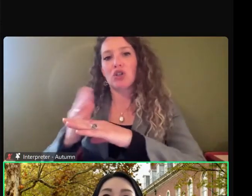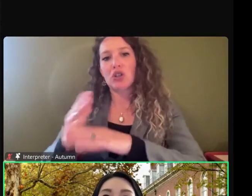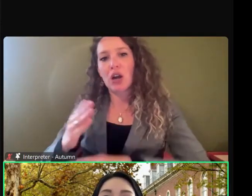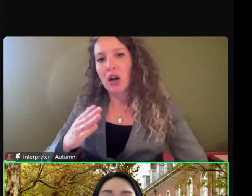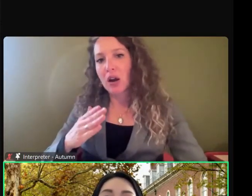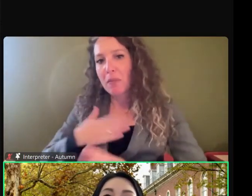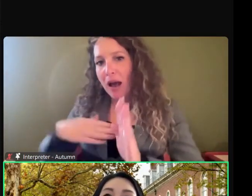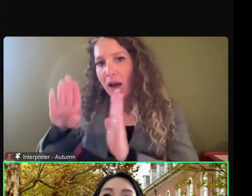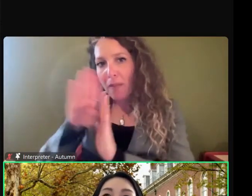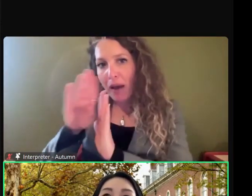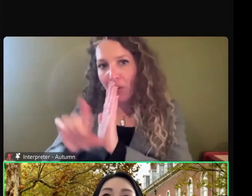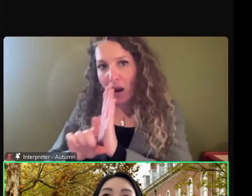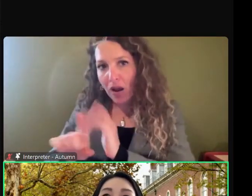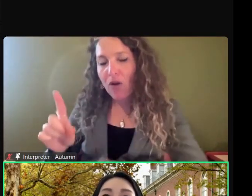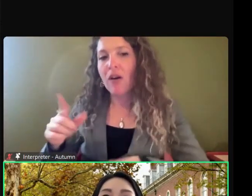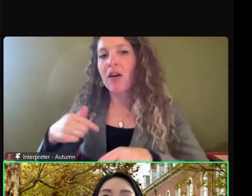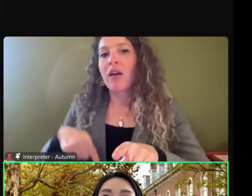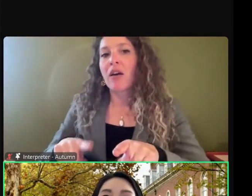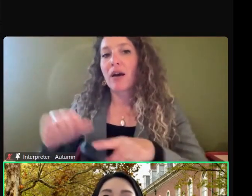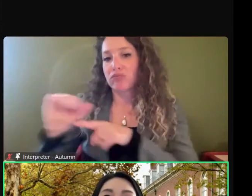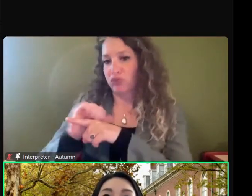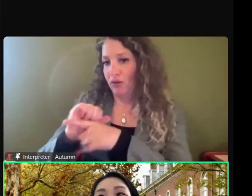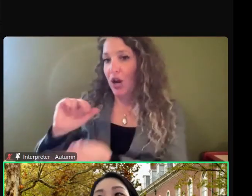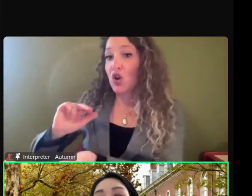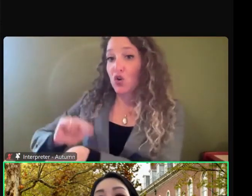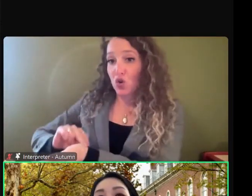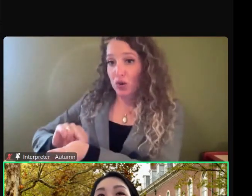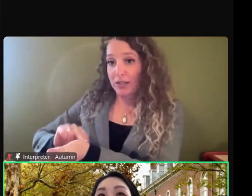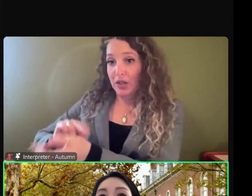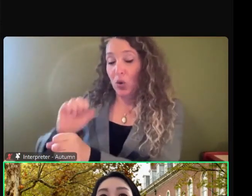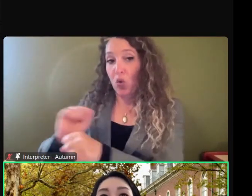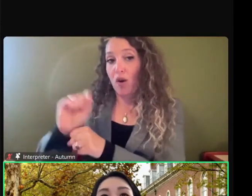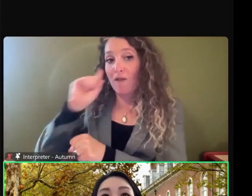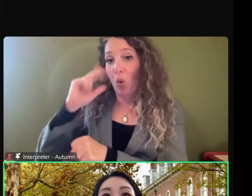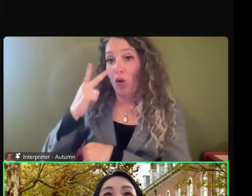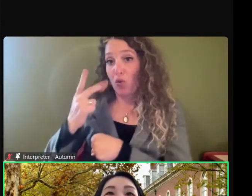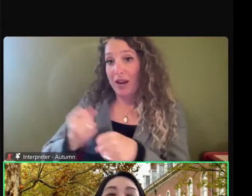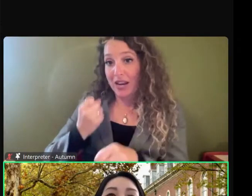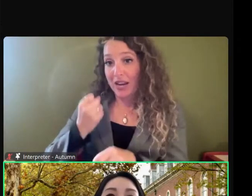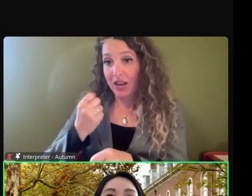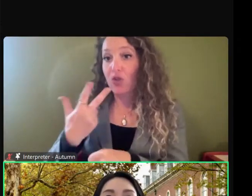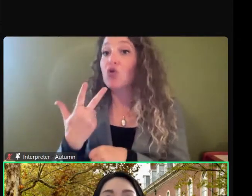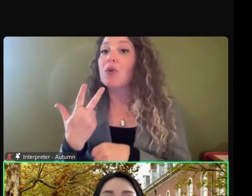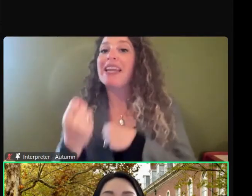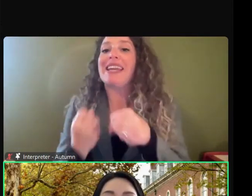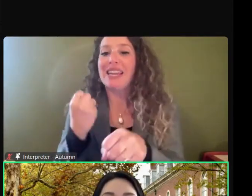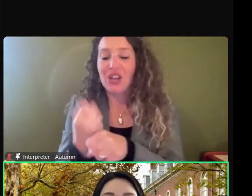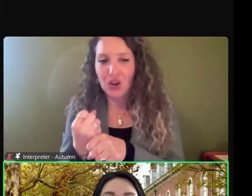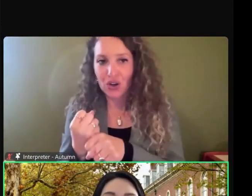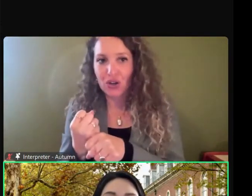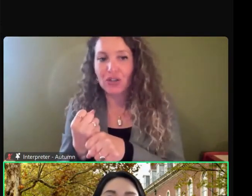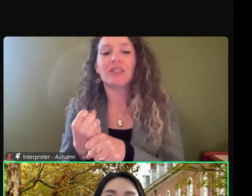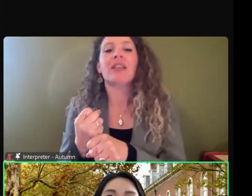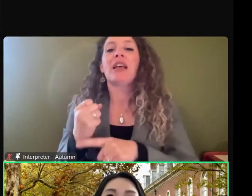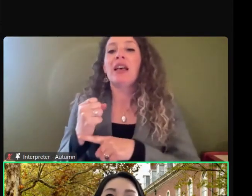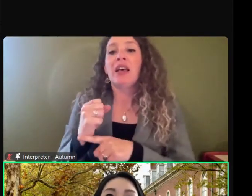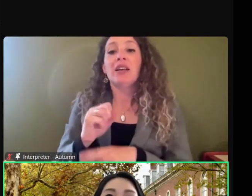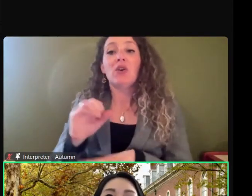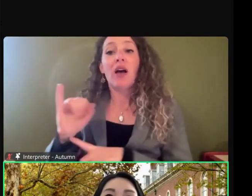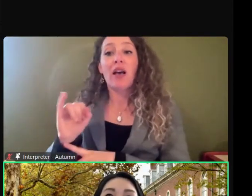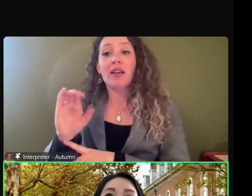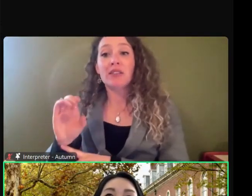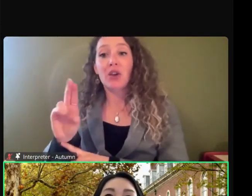of background. I'm trained in nursing and worked for 3 years as an intensive care unit nurse at